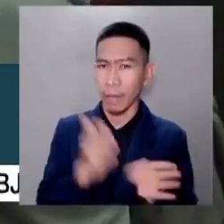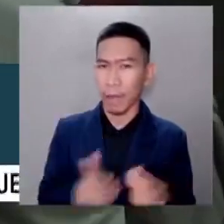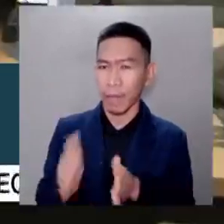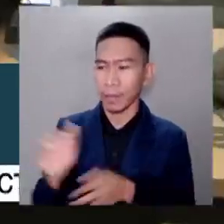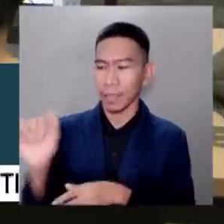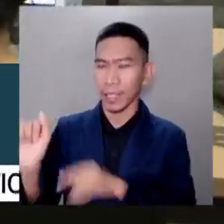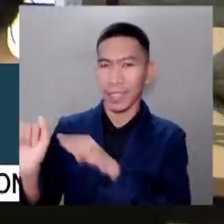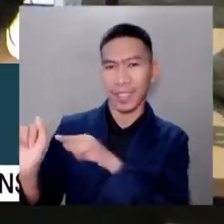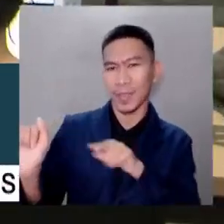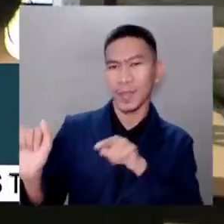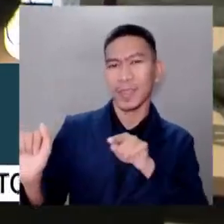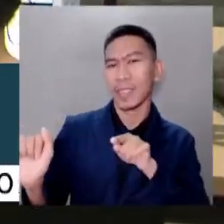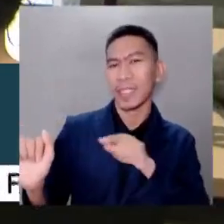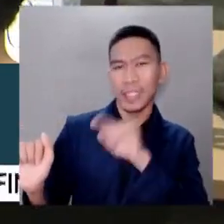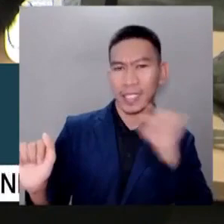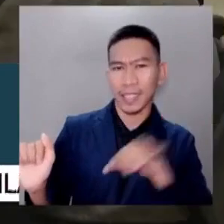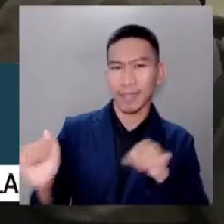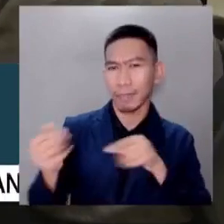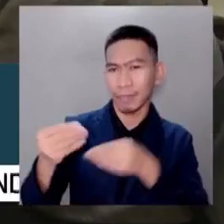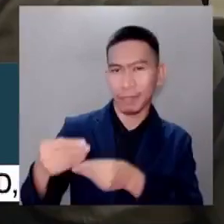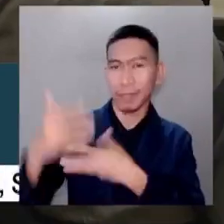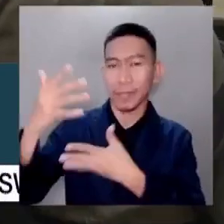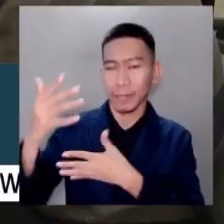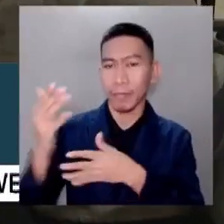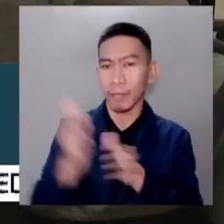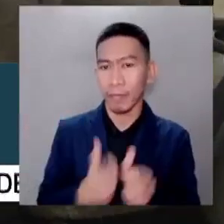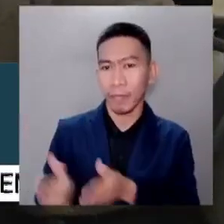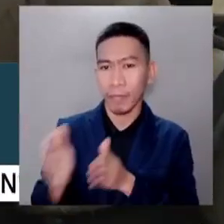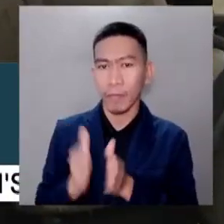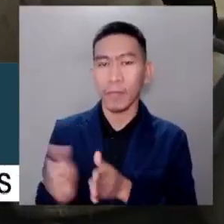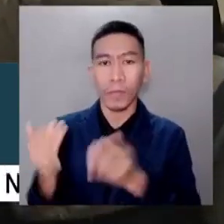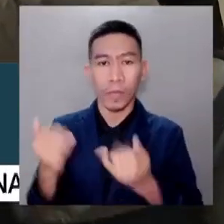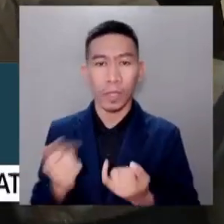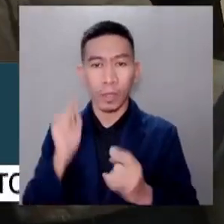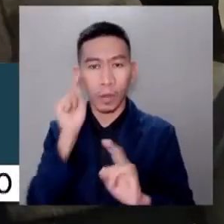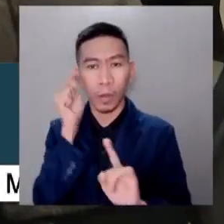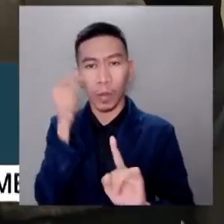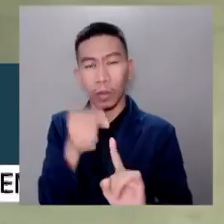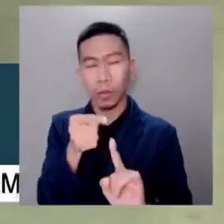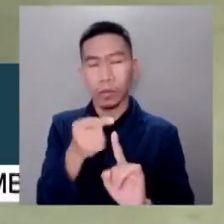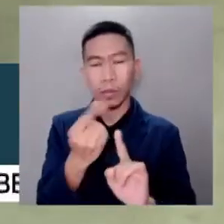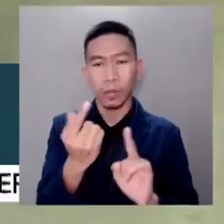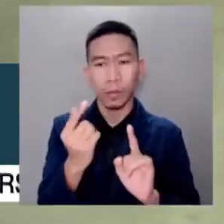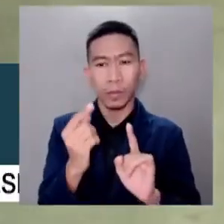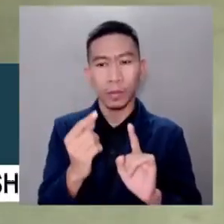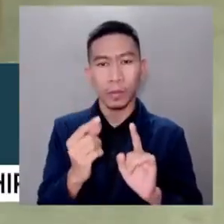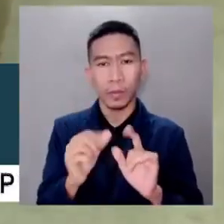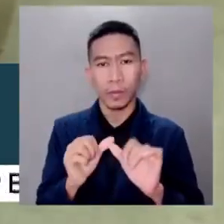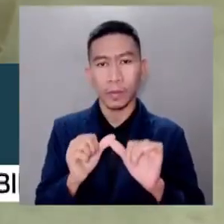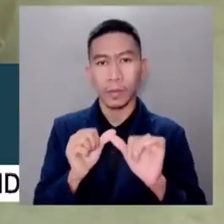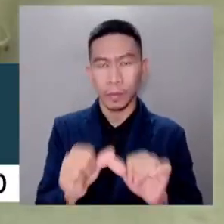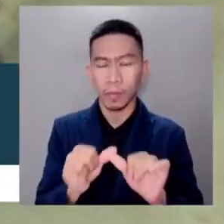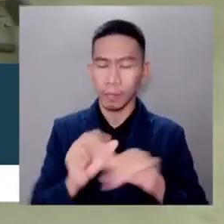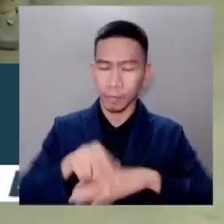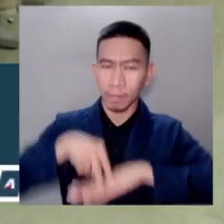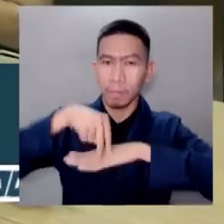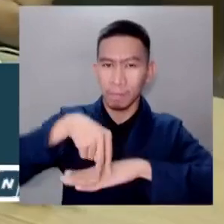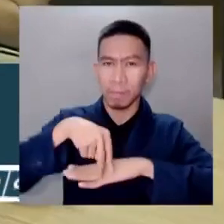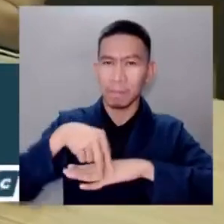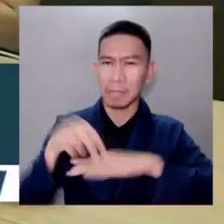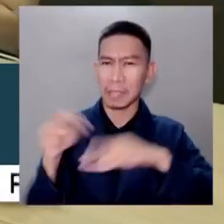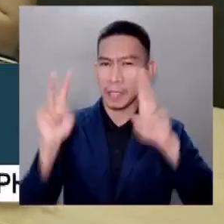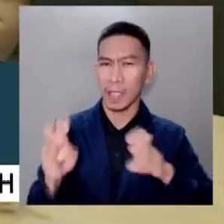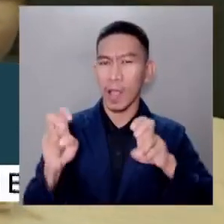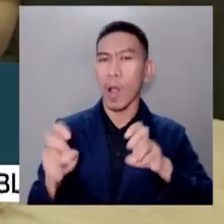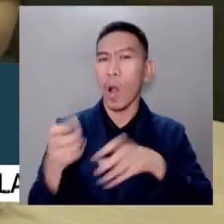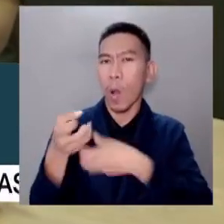like quicksand right now. Our goal is to continue holding the line. You've heard me say that forever. We're